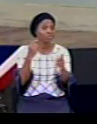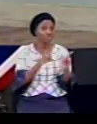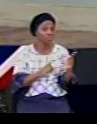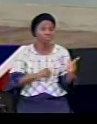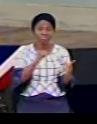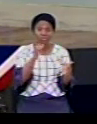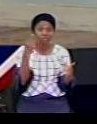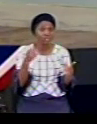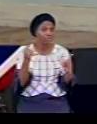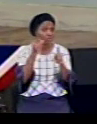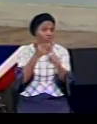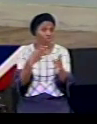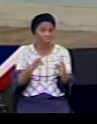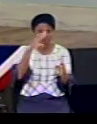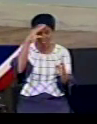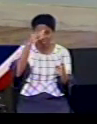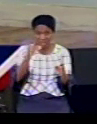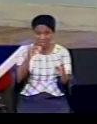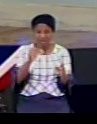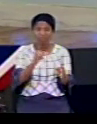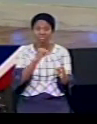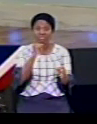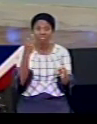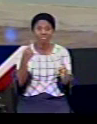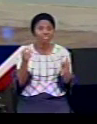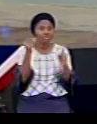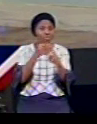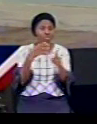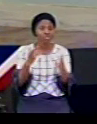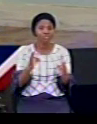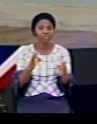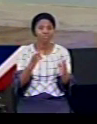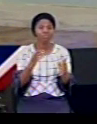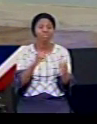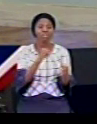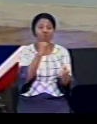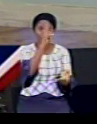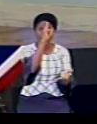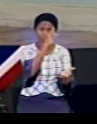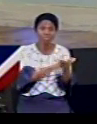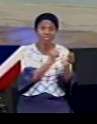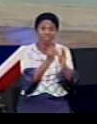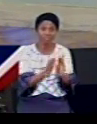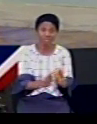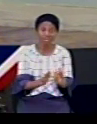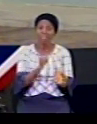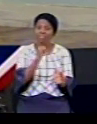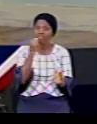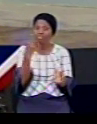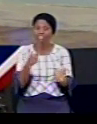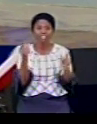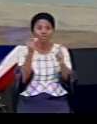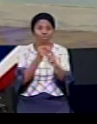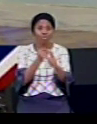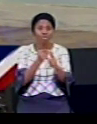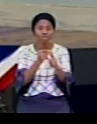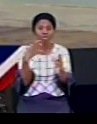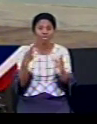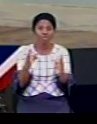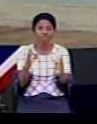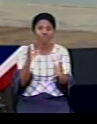man, not the word of unbelievers, not the word of